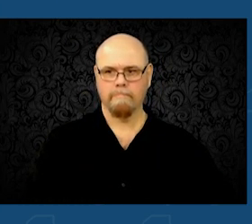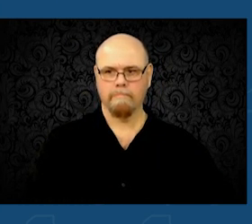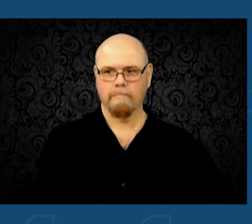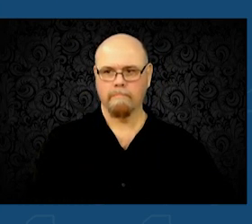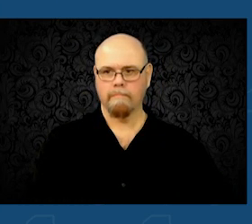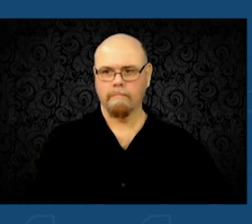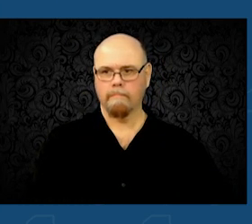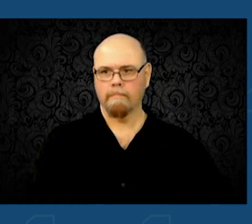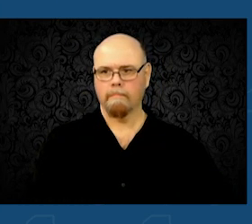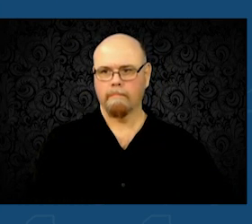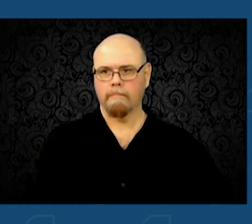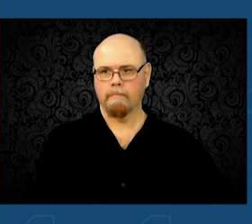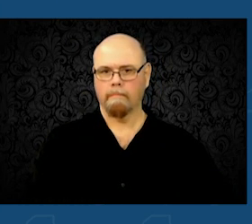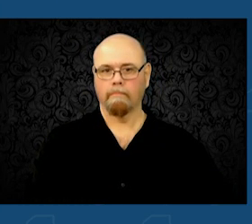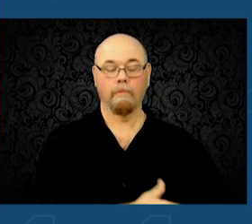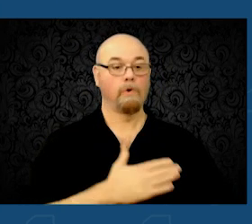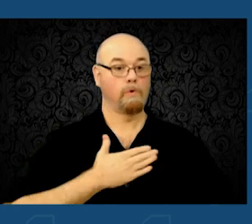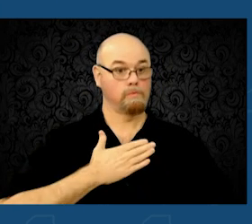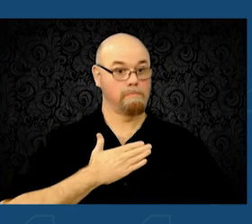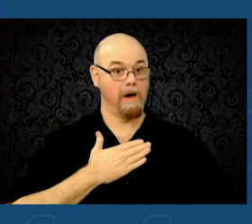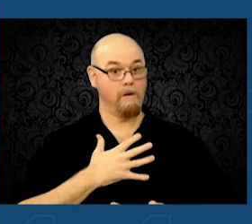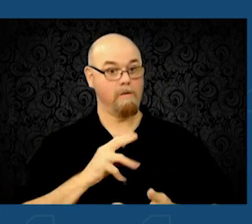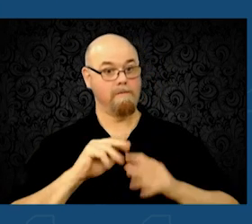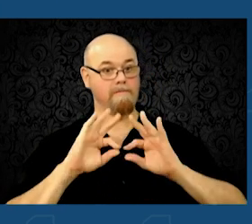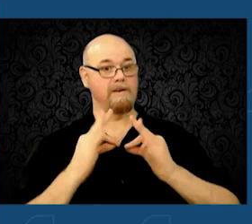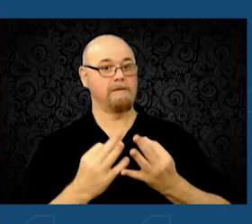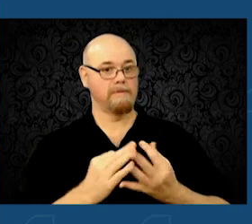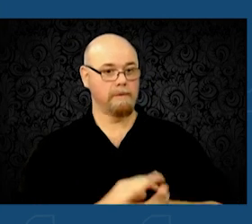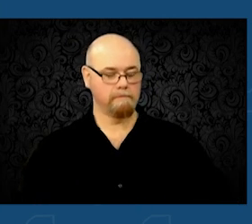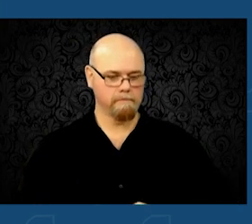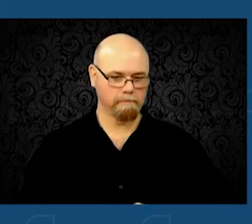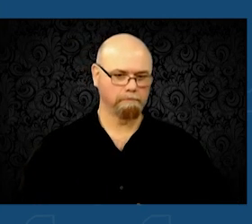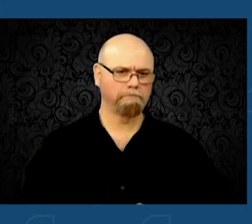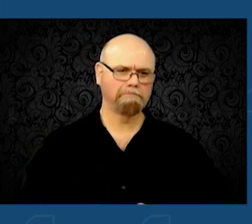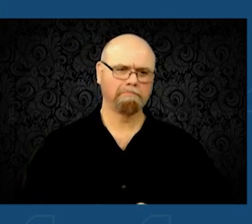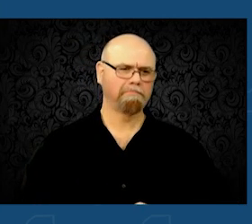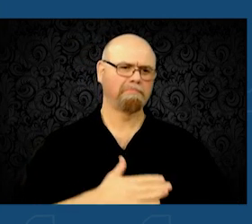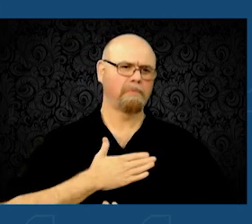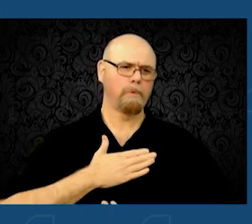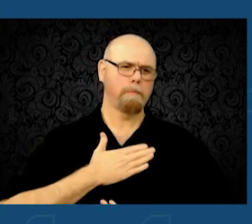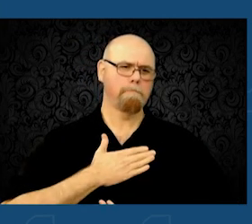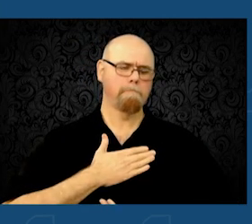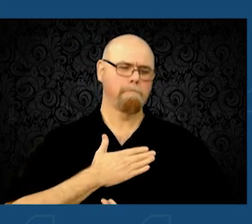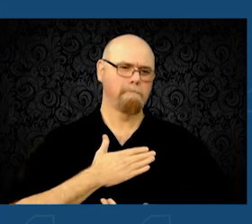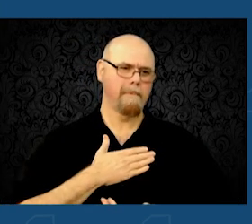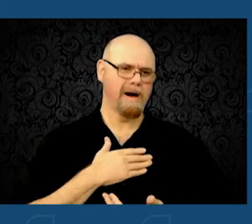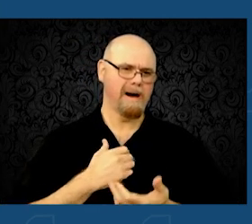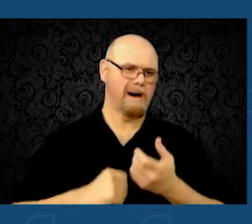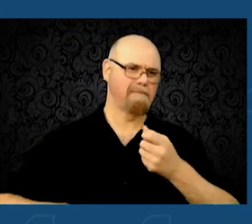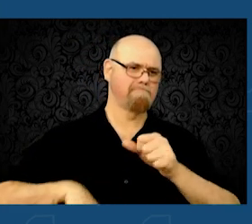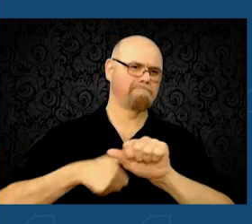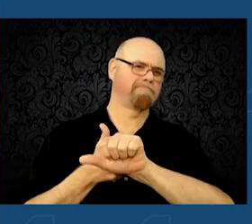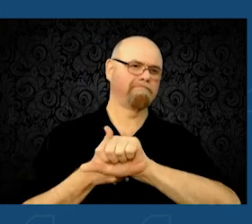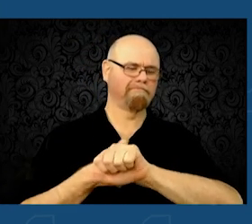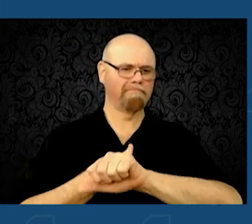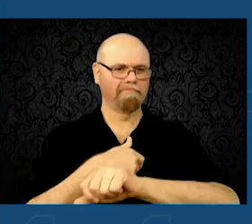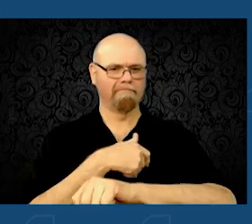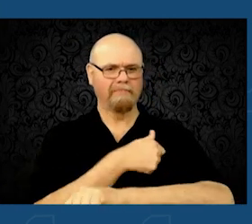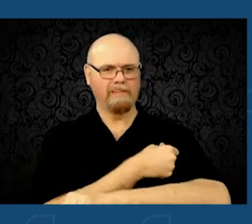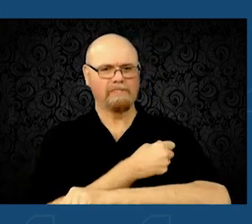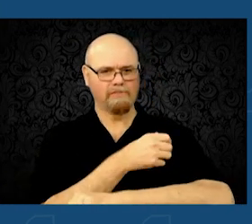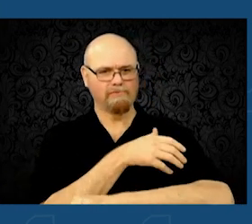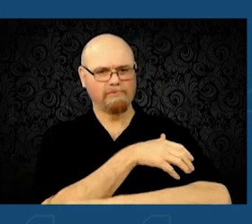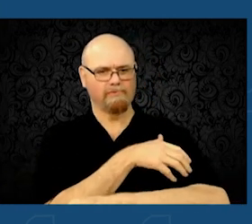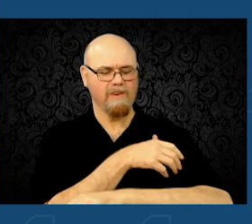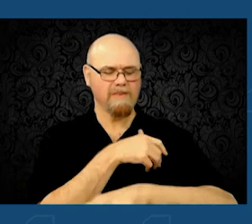To my family, a source of strength. My wife, Betsaida Rodriguez. Stand